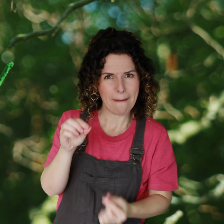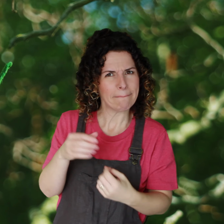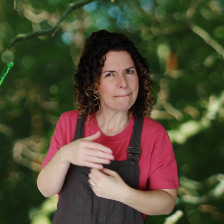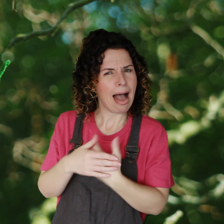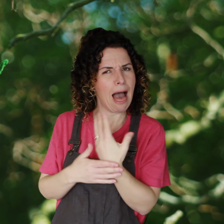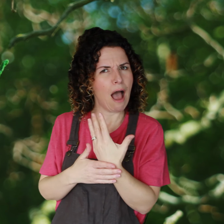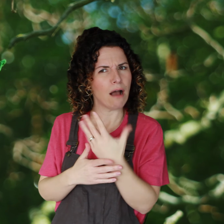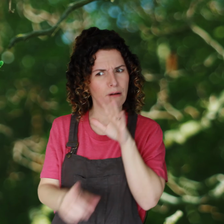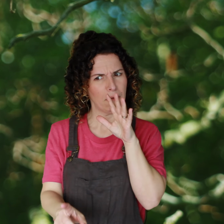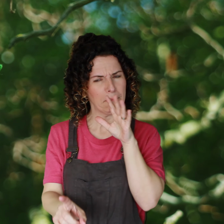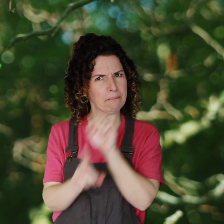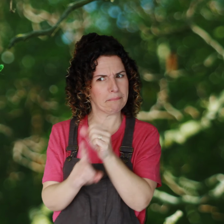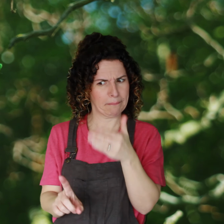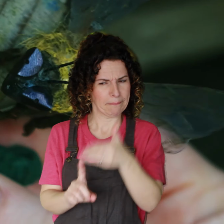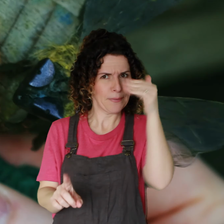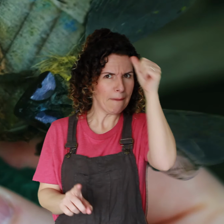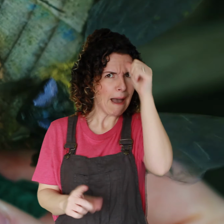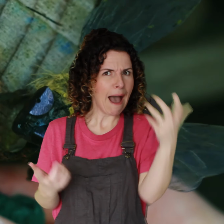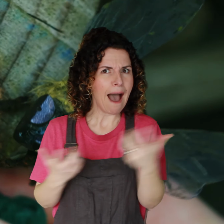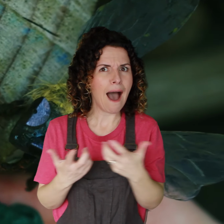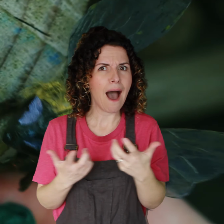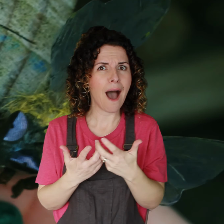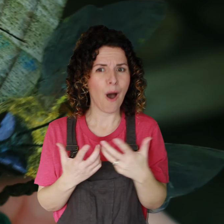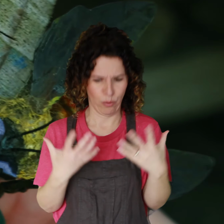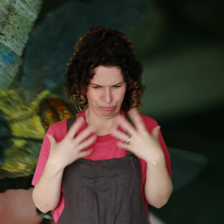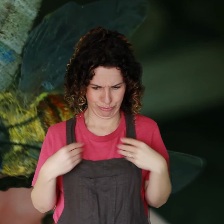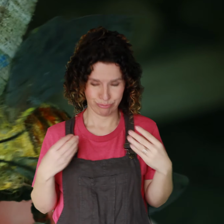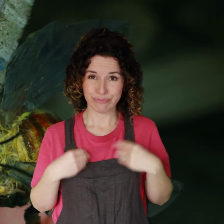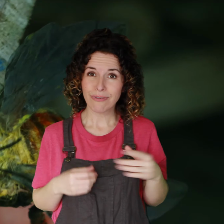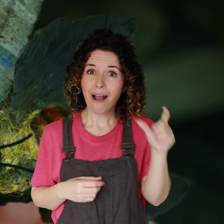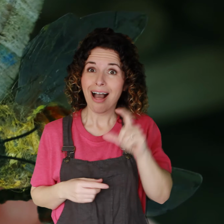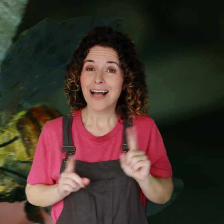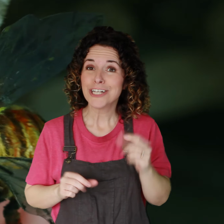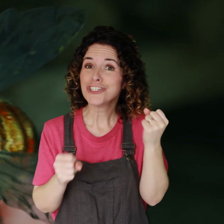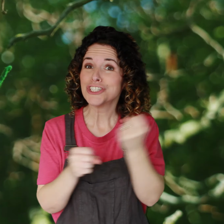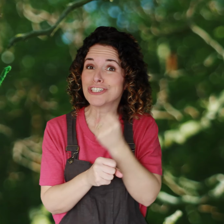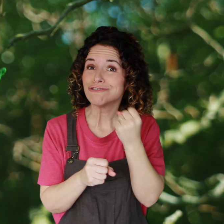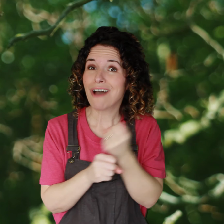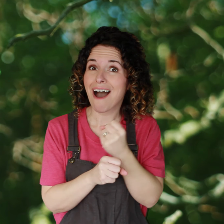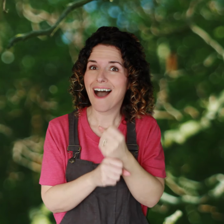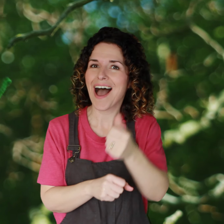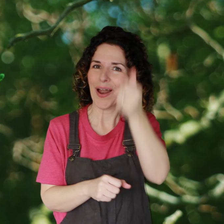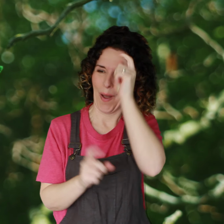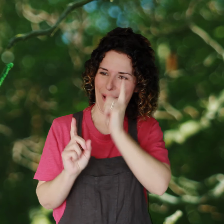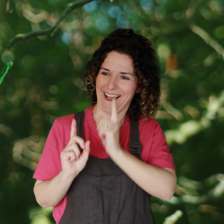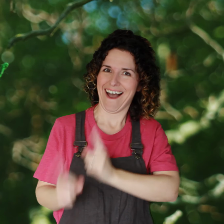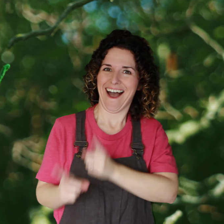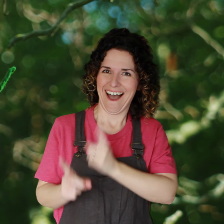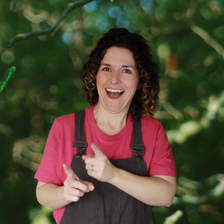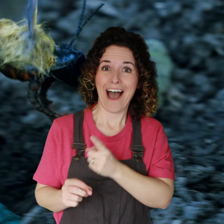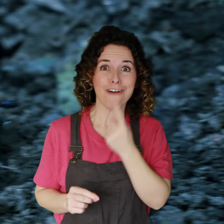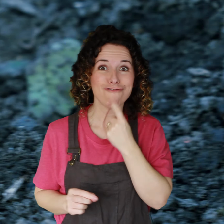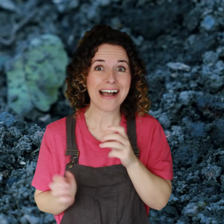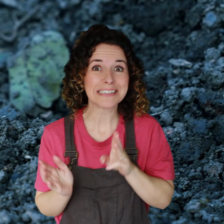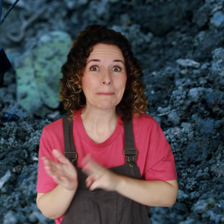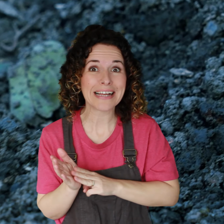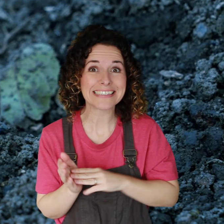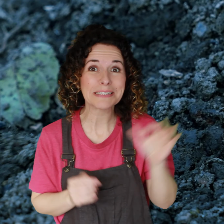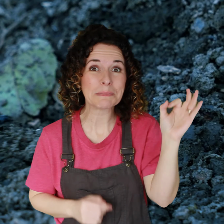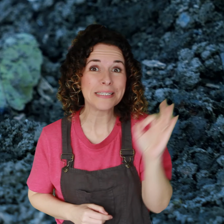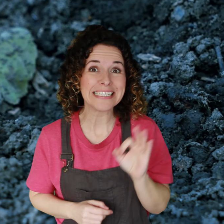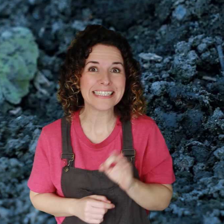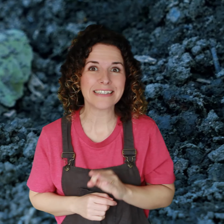them? They're covered all over in gingery hair. That's how you'll spot a mason bee's there. The